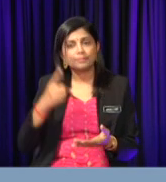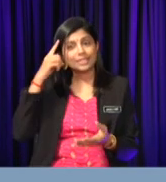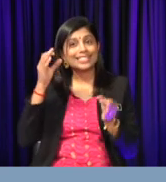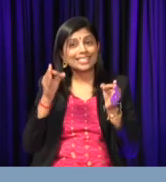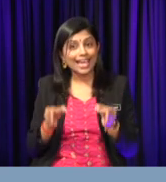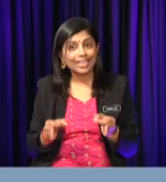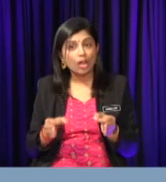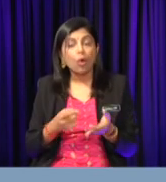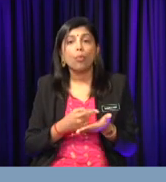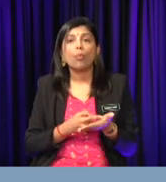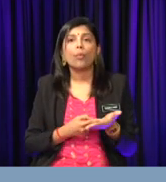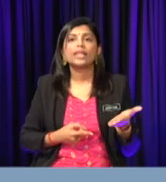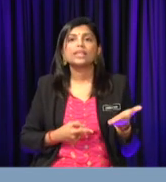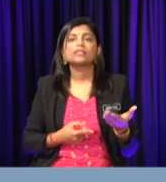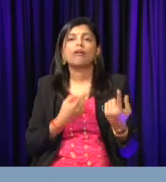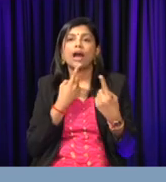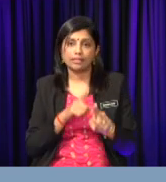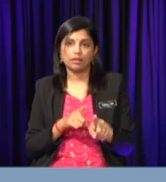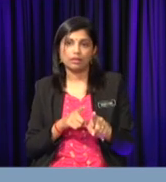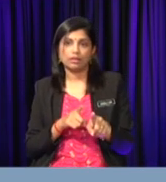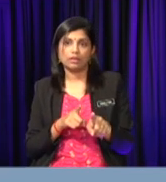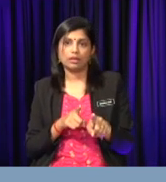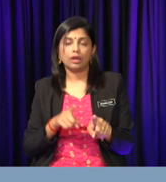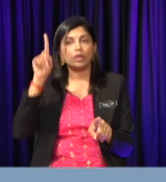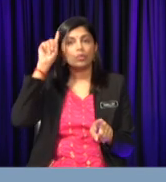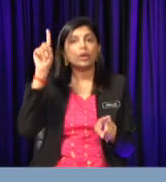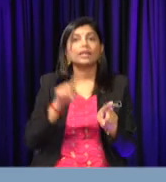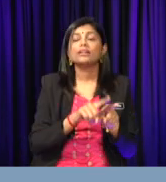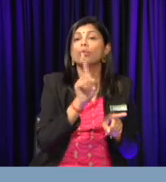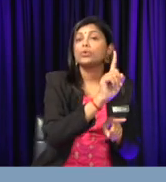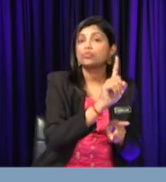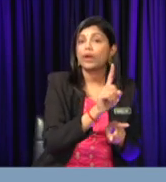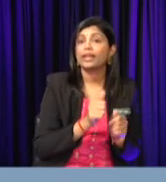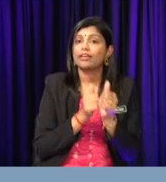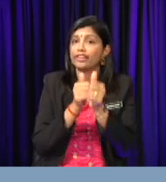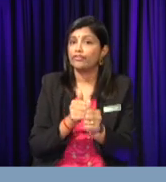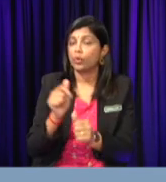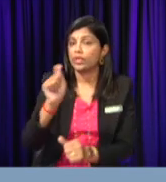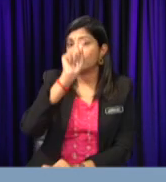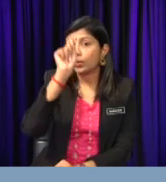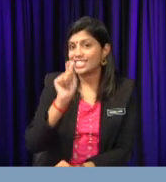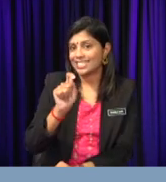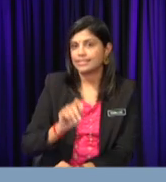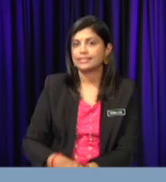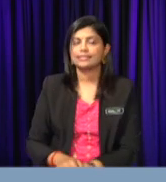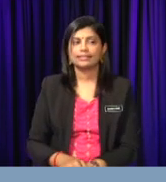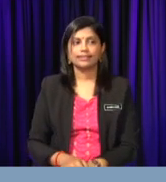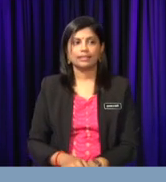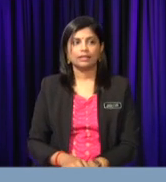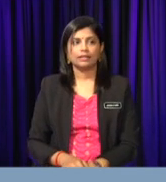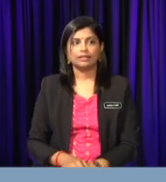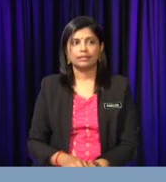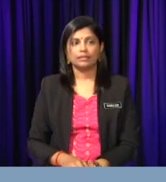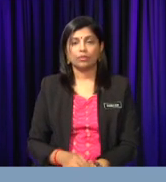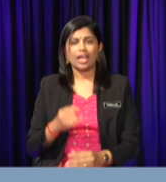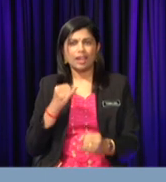topic given is what you agree upon. Mm-hmm. Okay? And in purple, you will get a final higher order